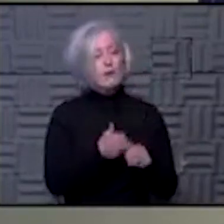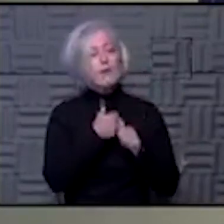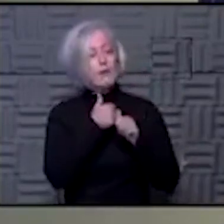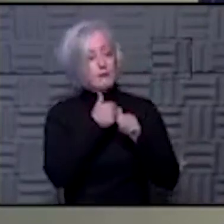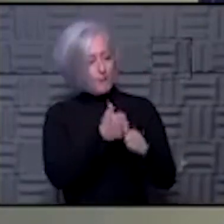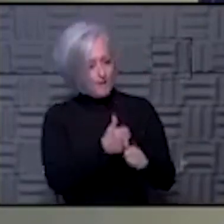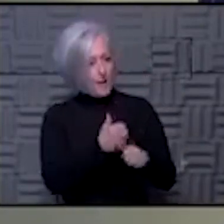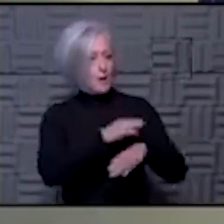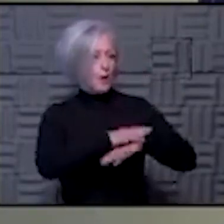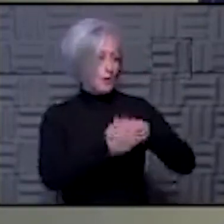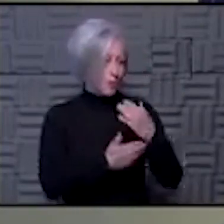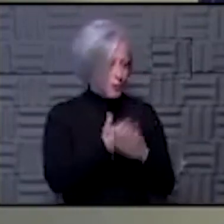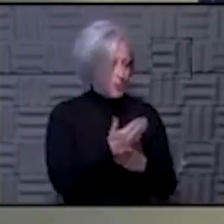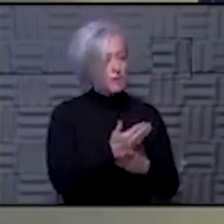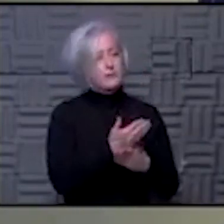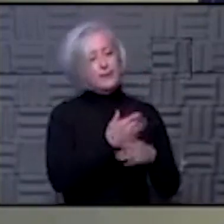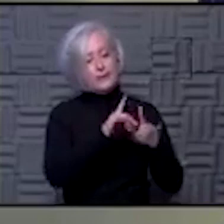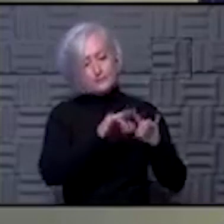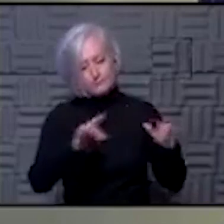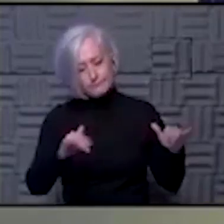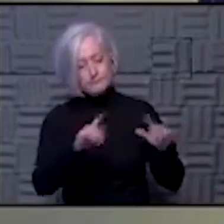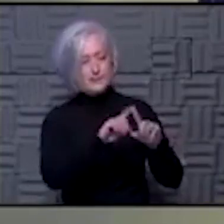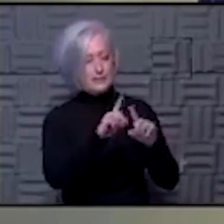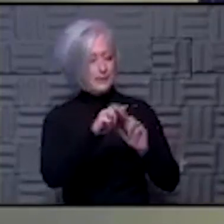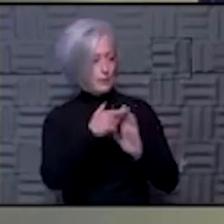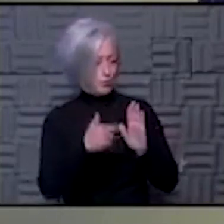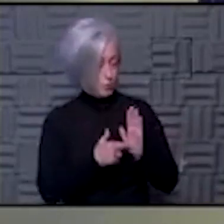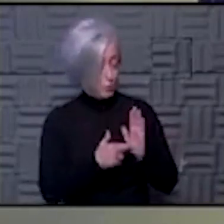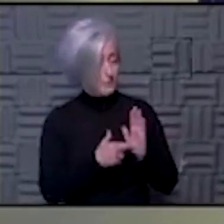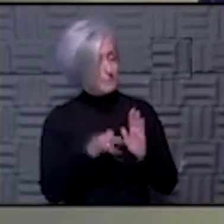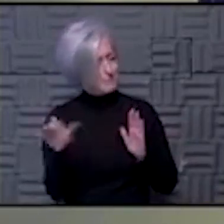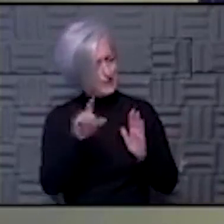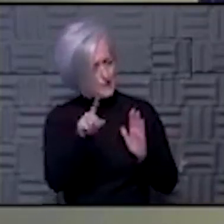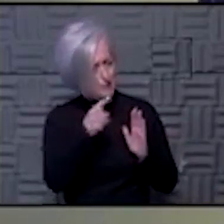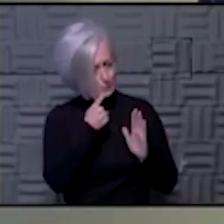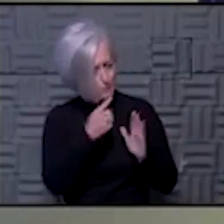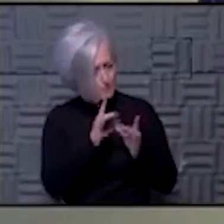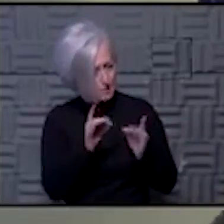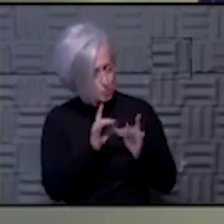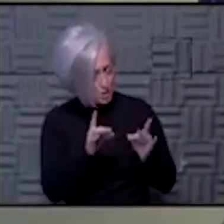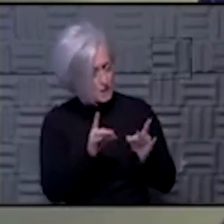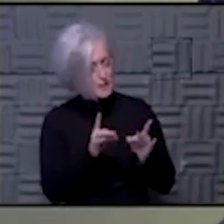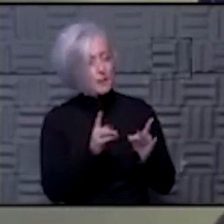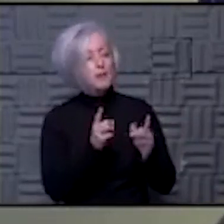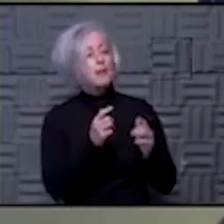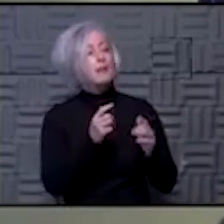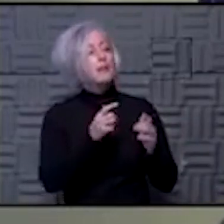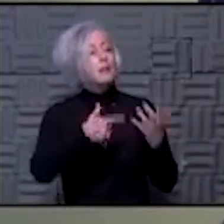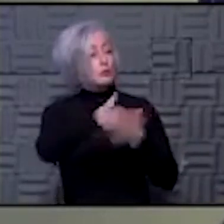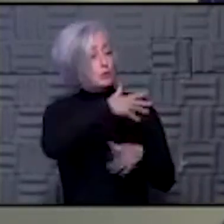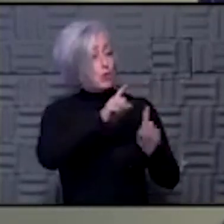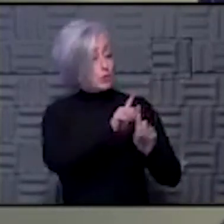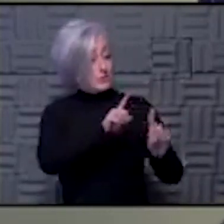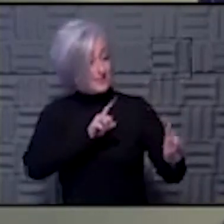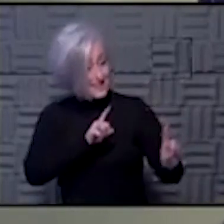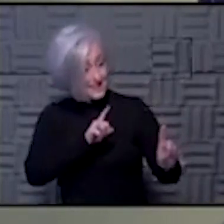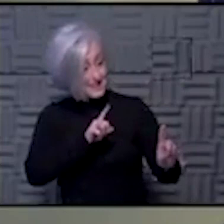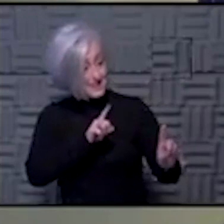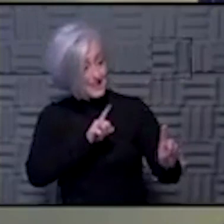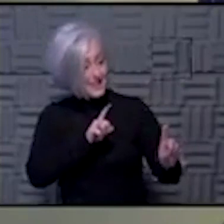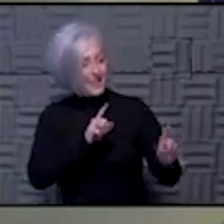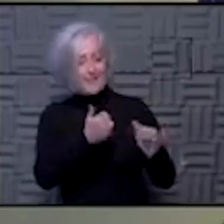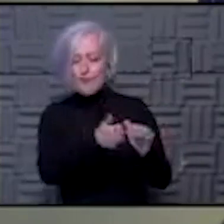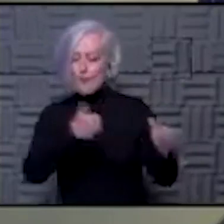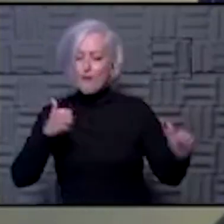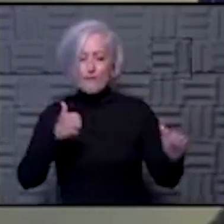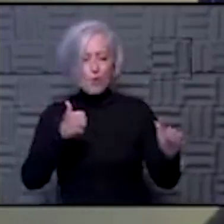infection control, as you suggested, maintain social distancing, avoid large gatherings, we could simply turn the